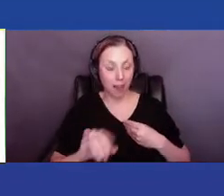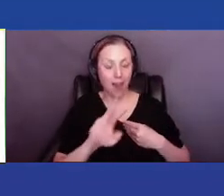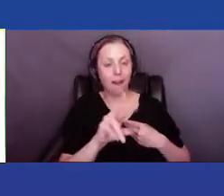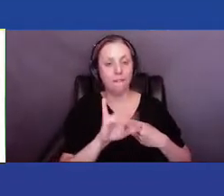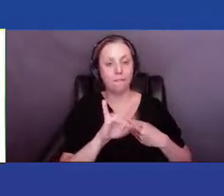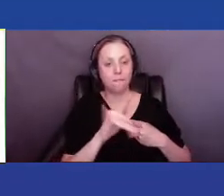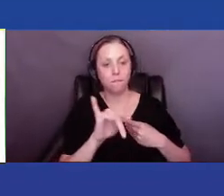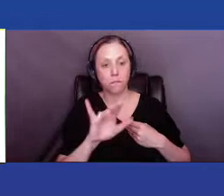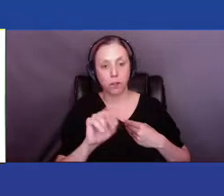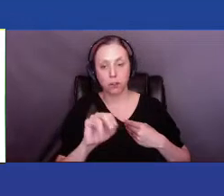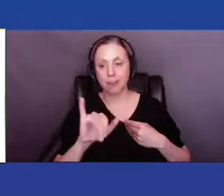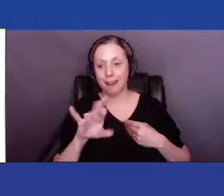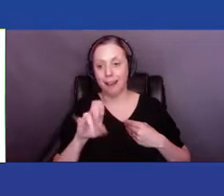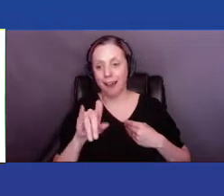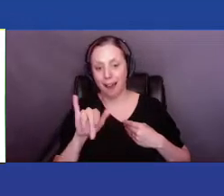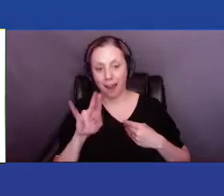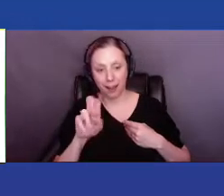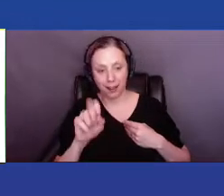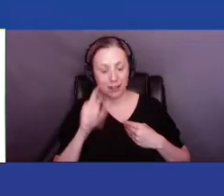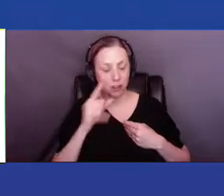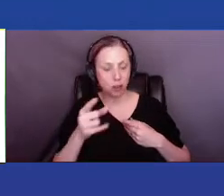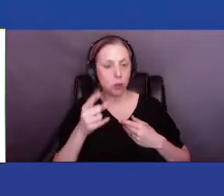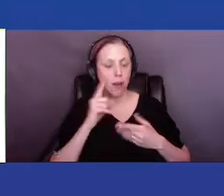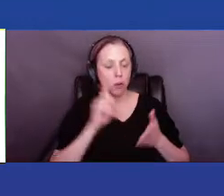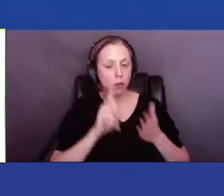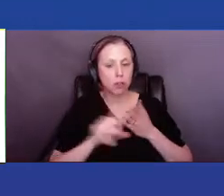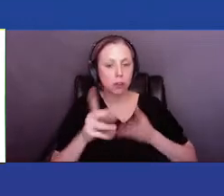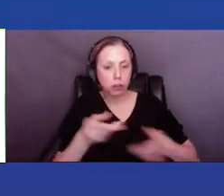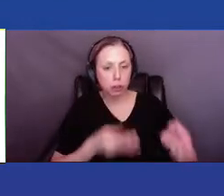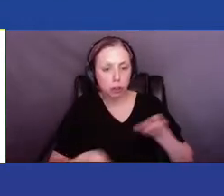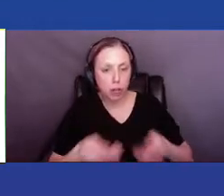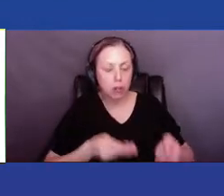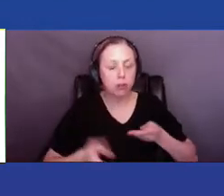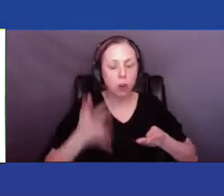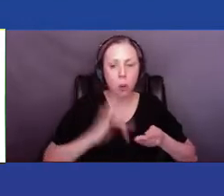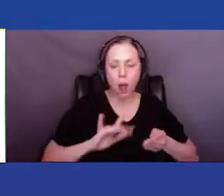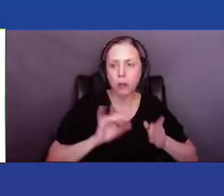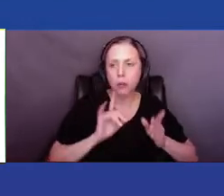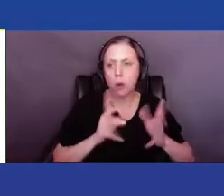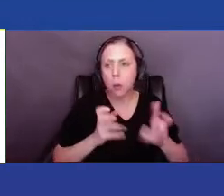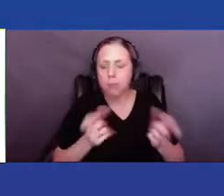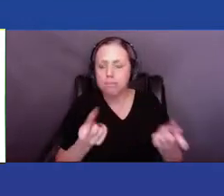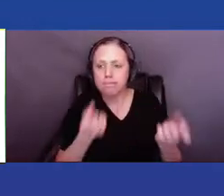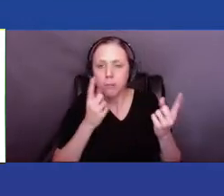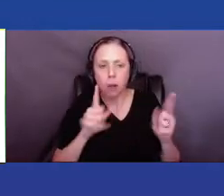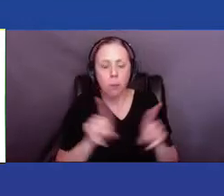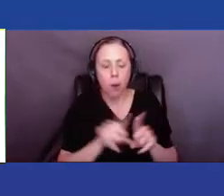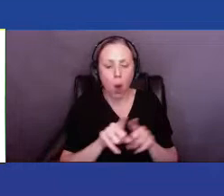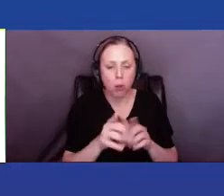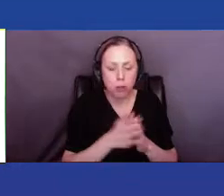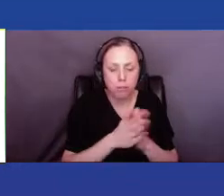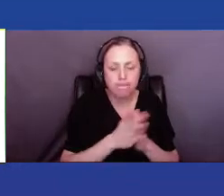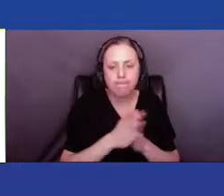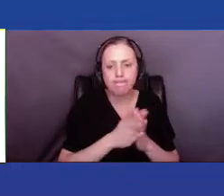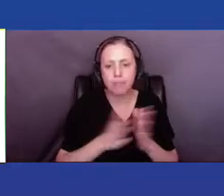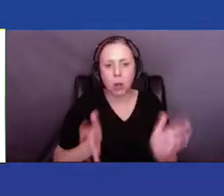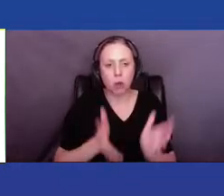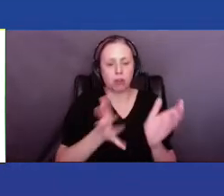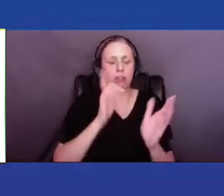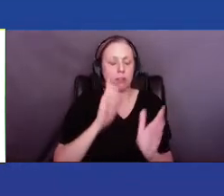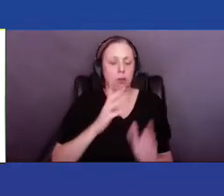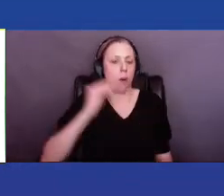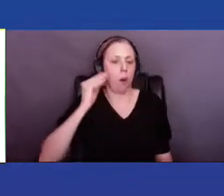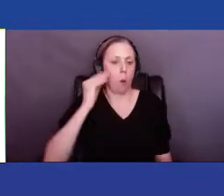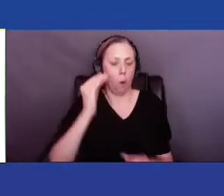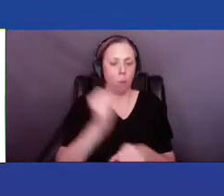research exchange, in order to create some understanding and some urgency beyond my home island shores.